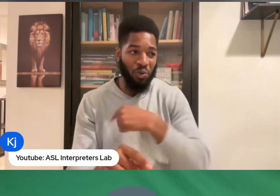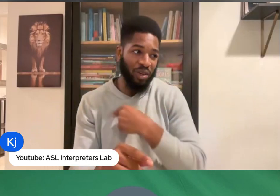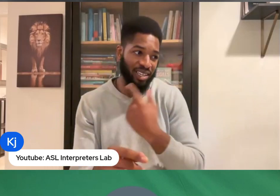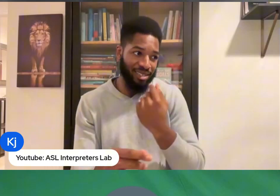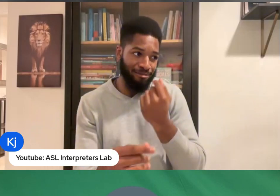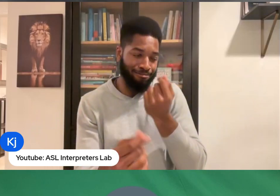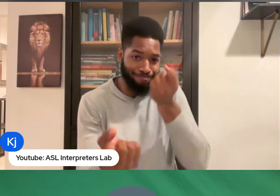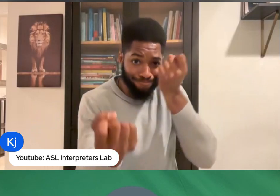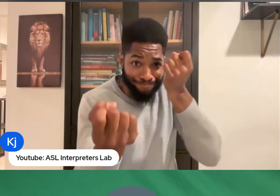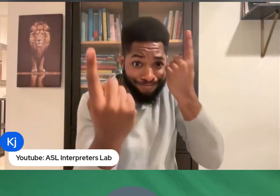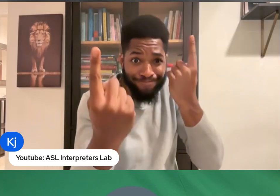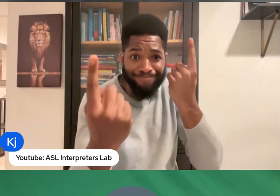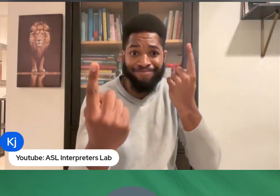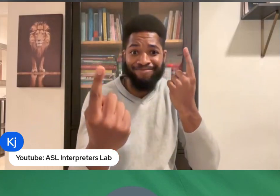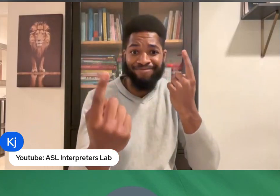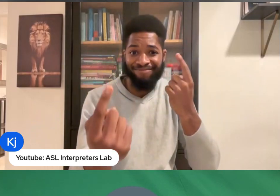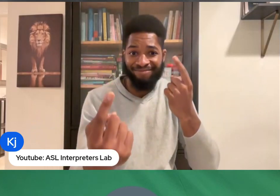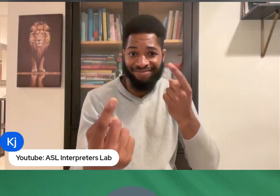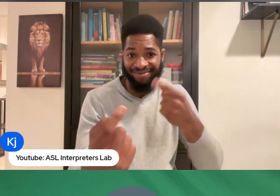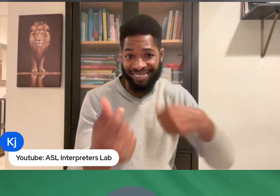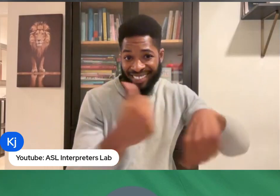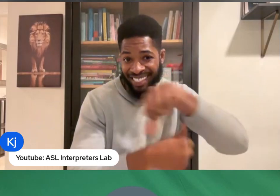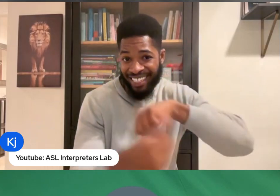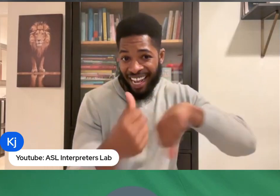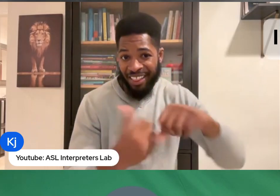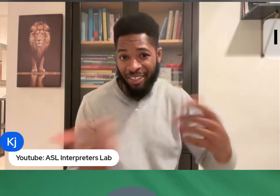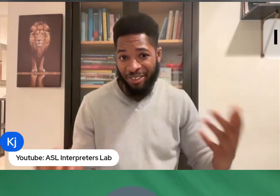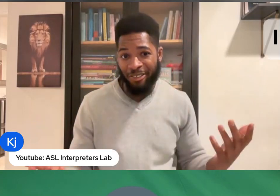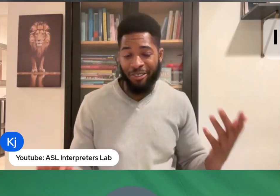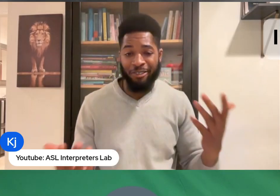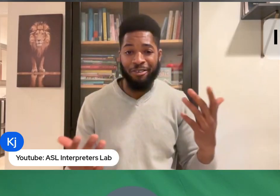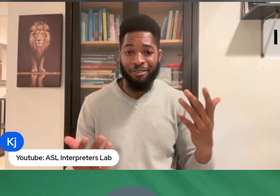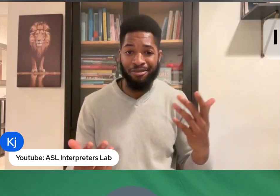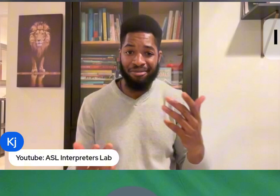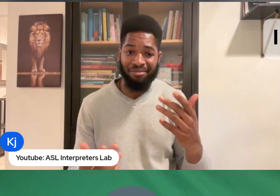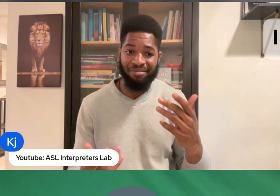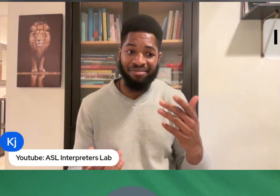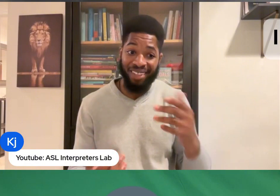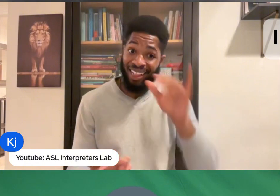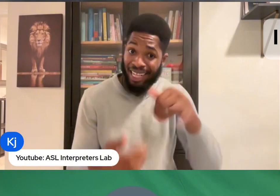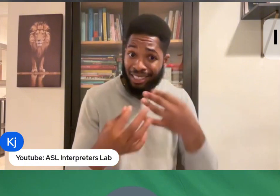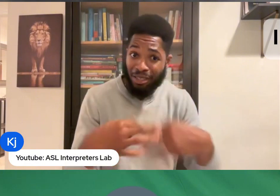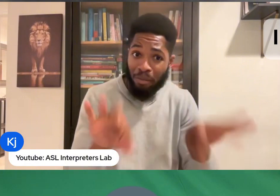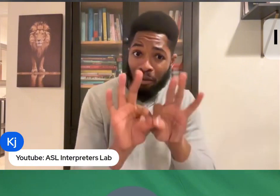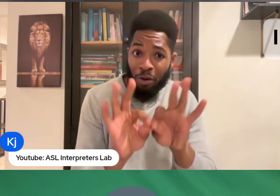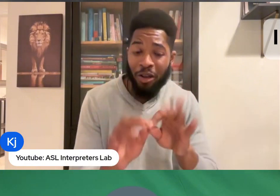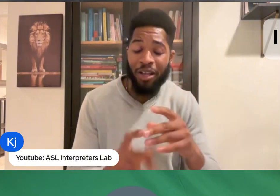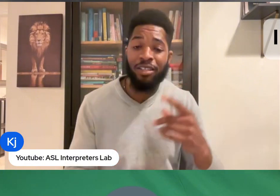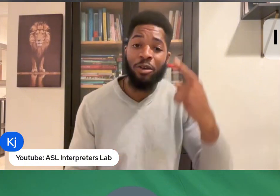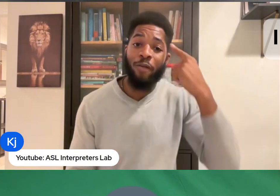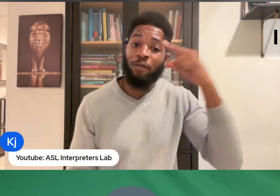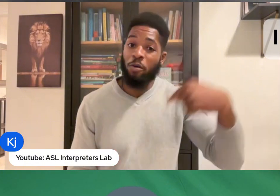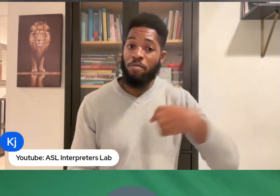And um, for me, I gain a great deal of